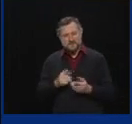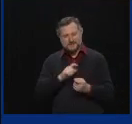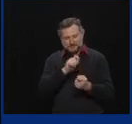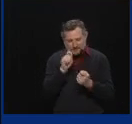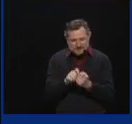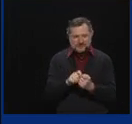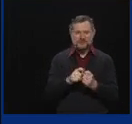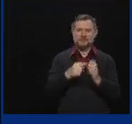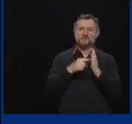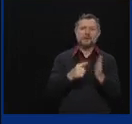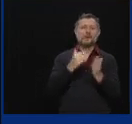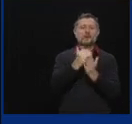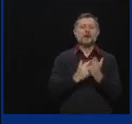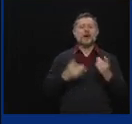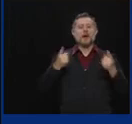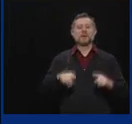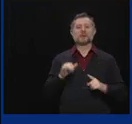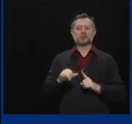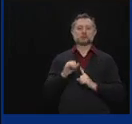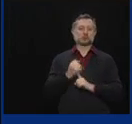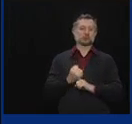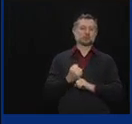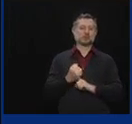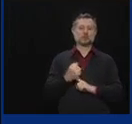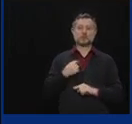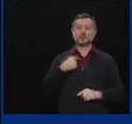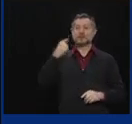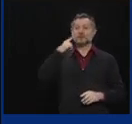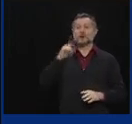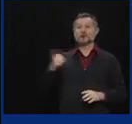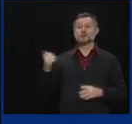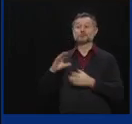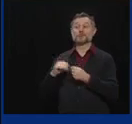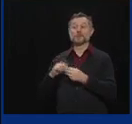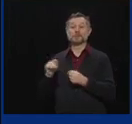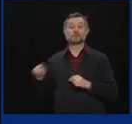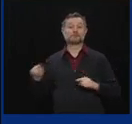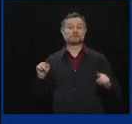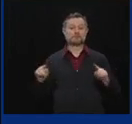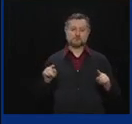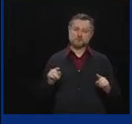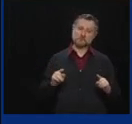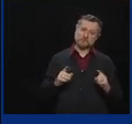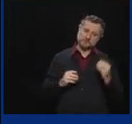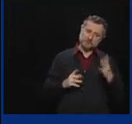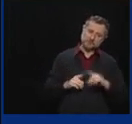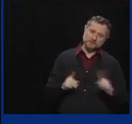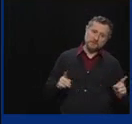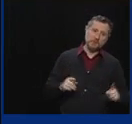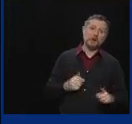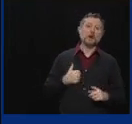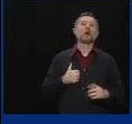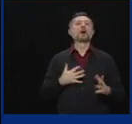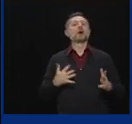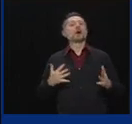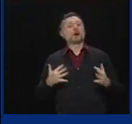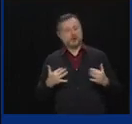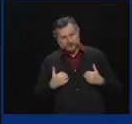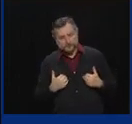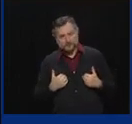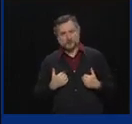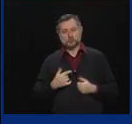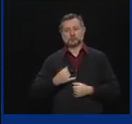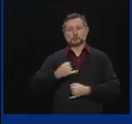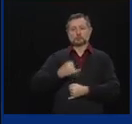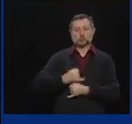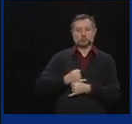tell you what happened in that circumstance, because I'm hearing other stories elsewhere. And I also have available to us institutions in New York